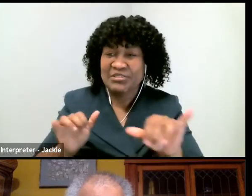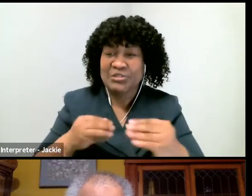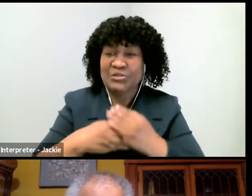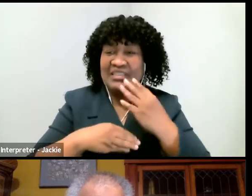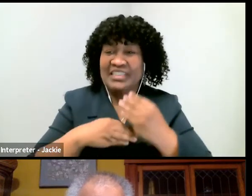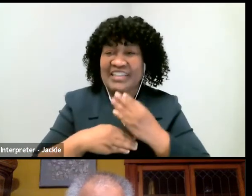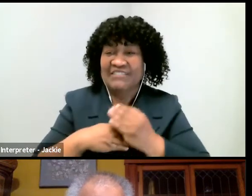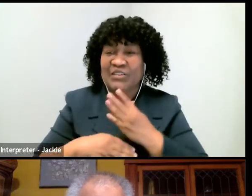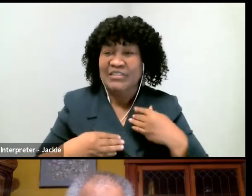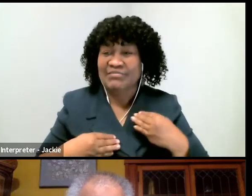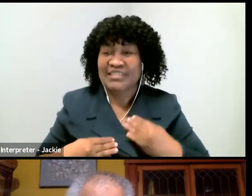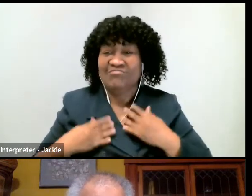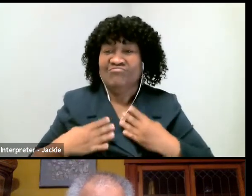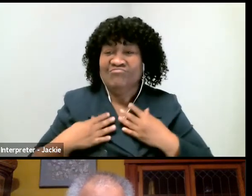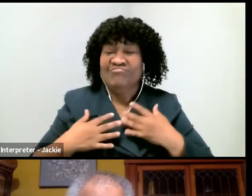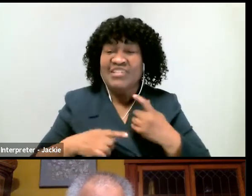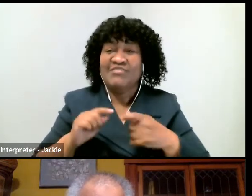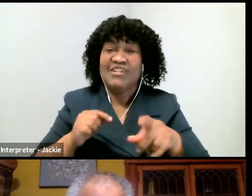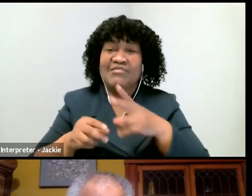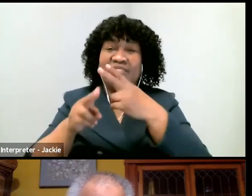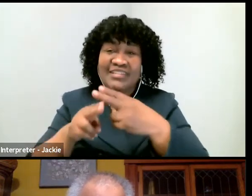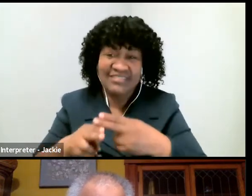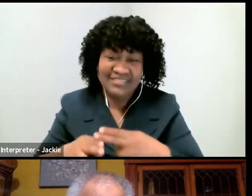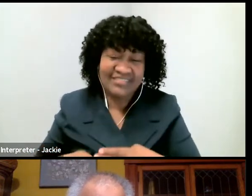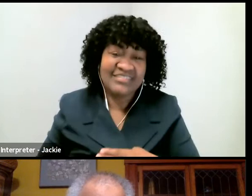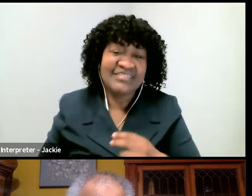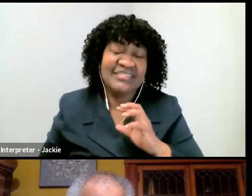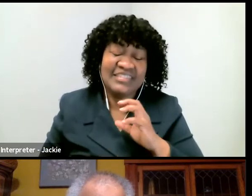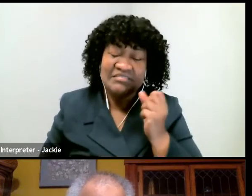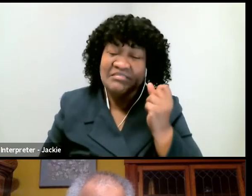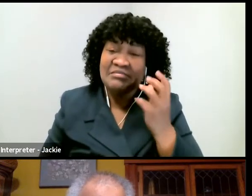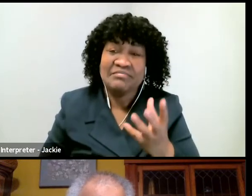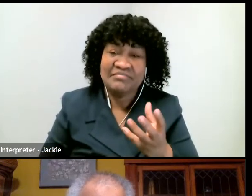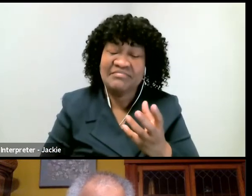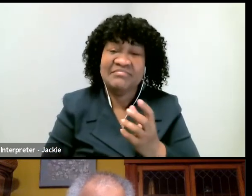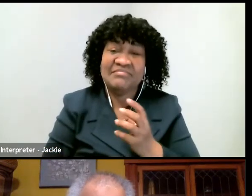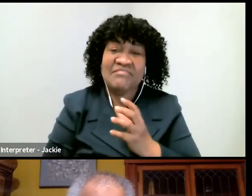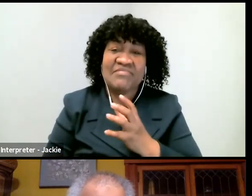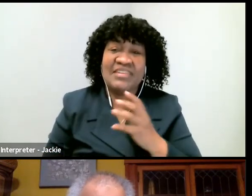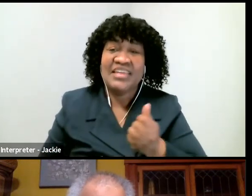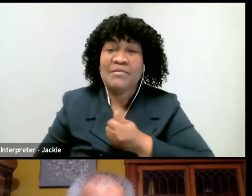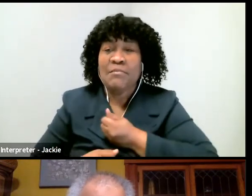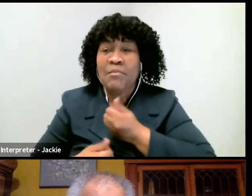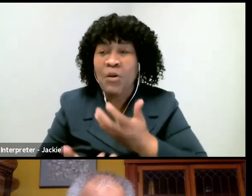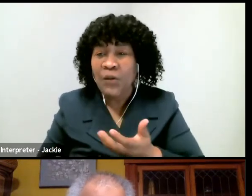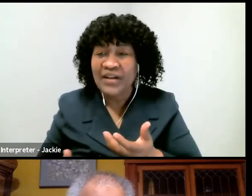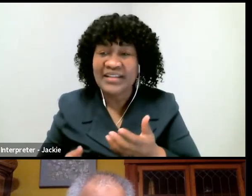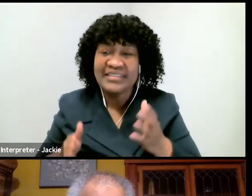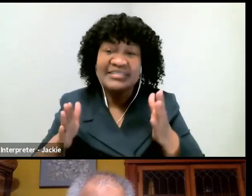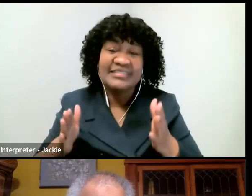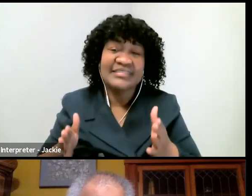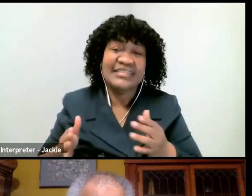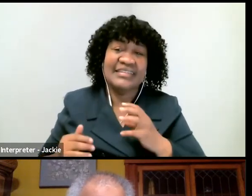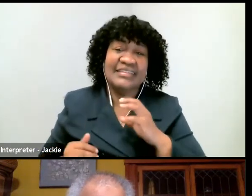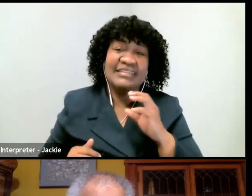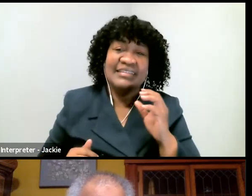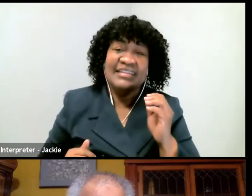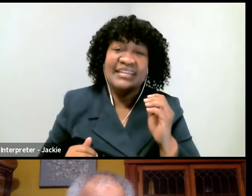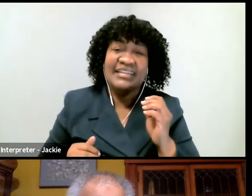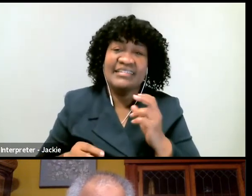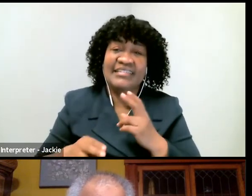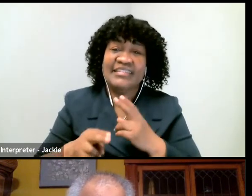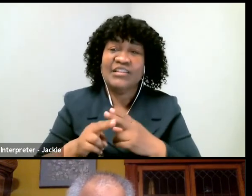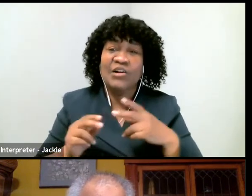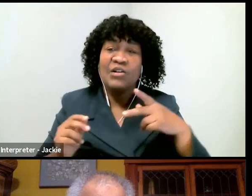influences, just from their mentionings and, you know, poets in the, what's been called the